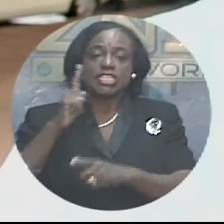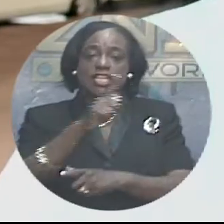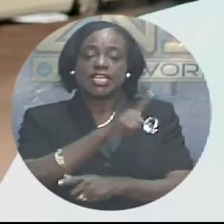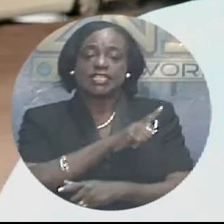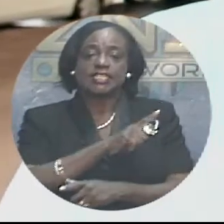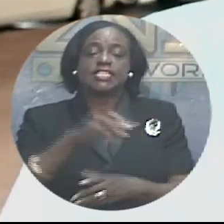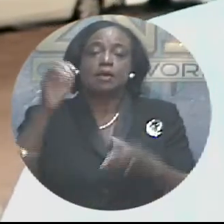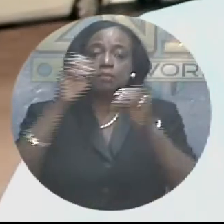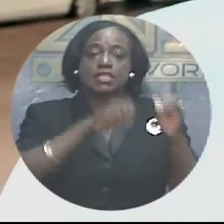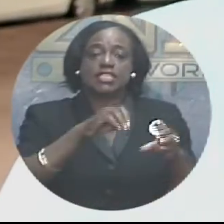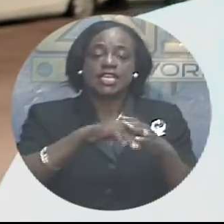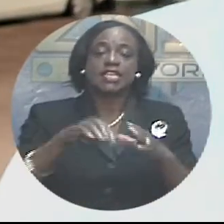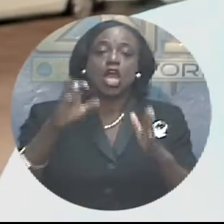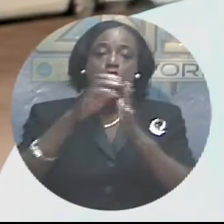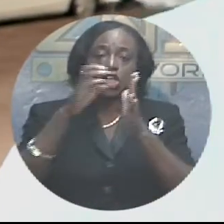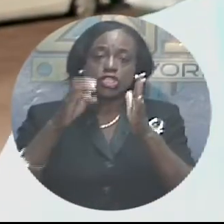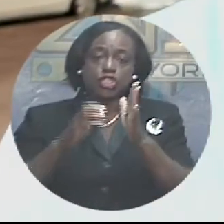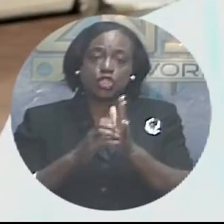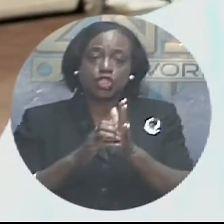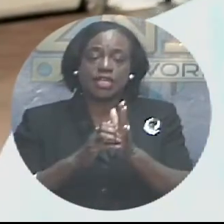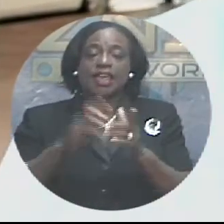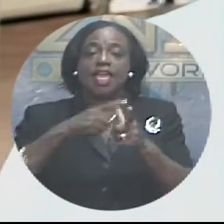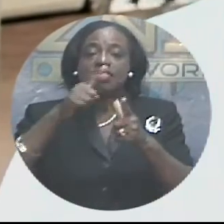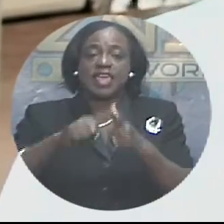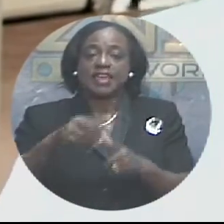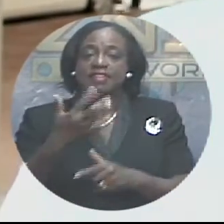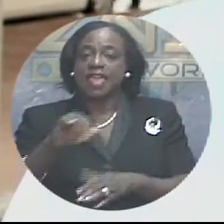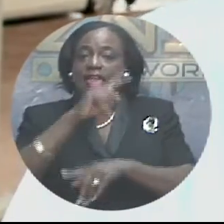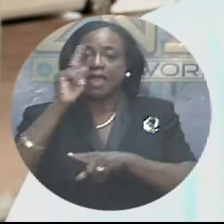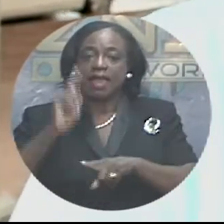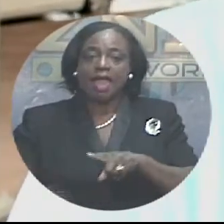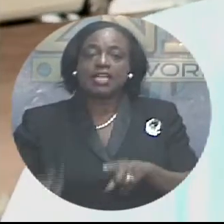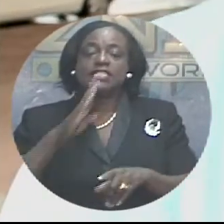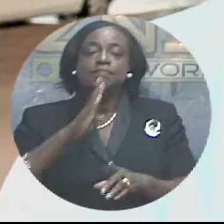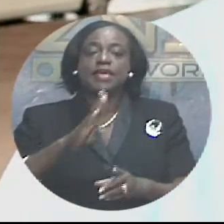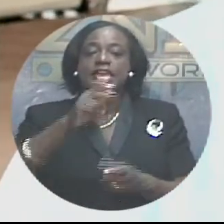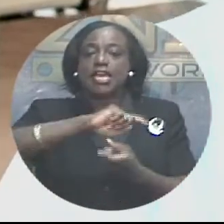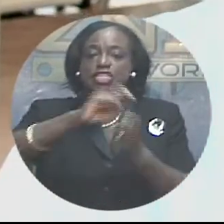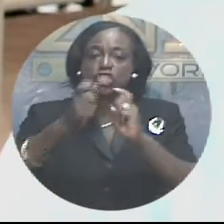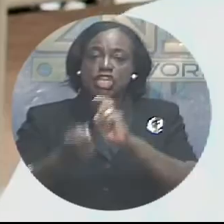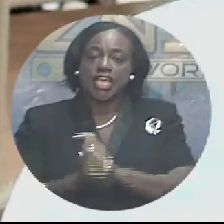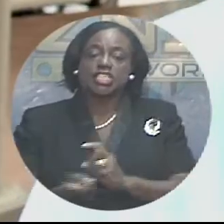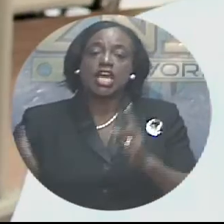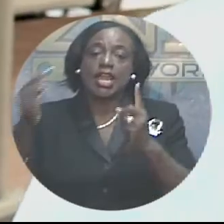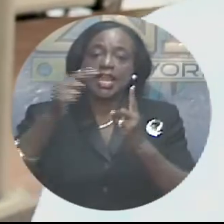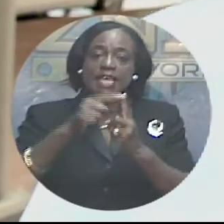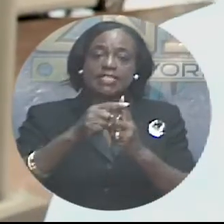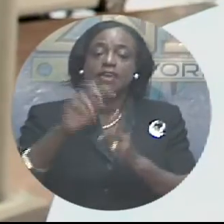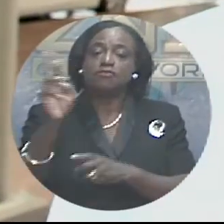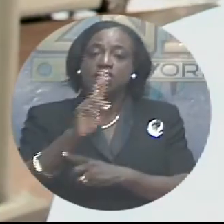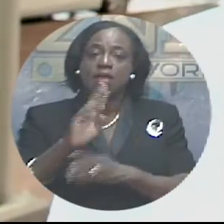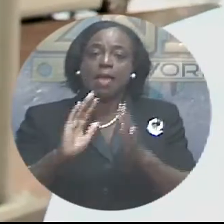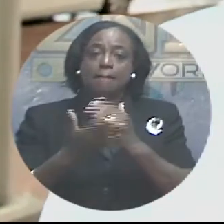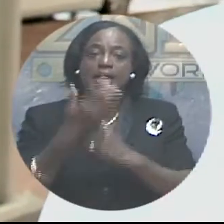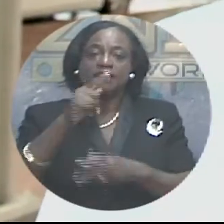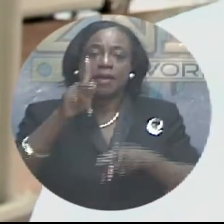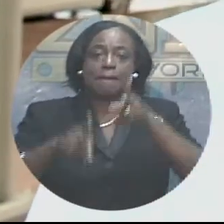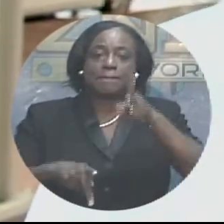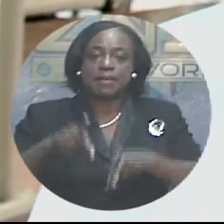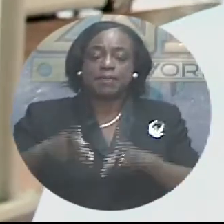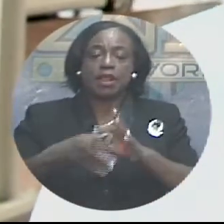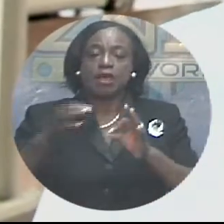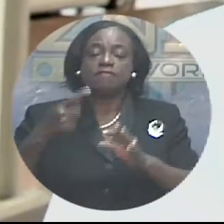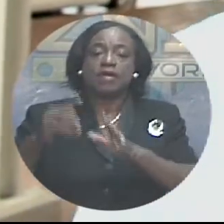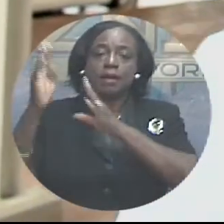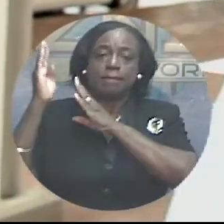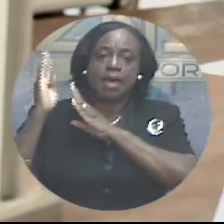Constitution, those provisions cannot be changed unless by referendum of the people of the Bahamas. And that's why